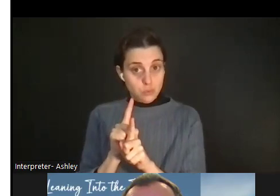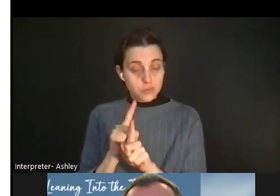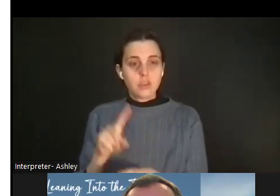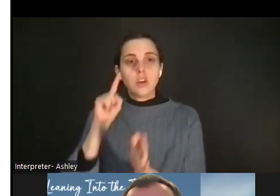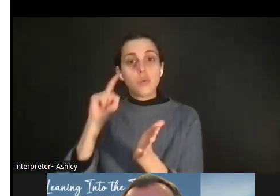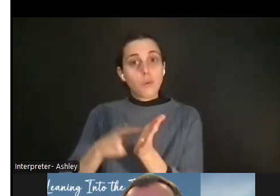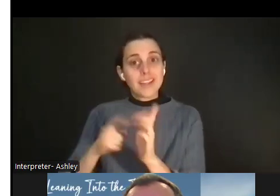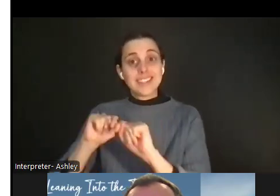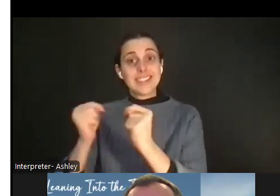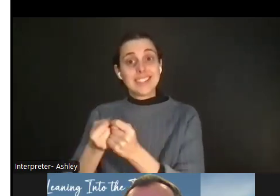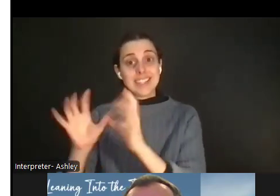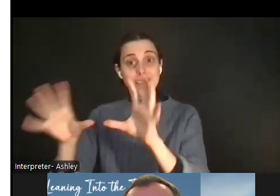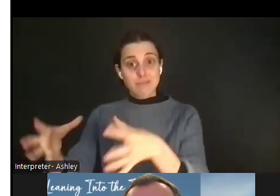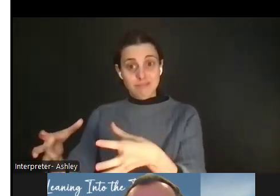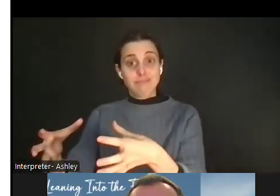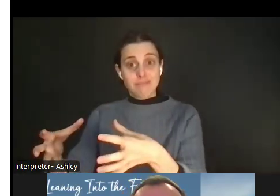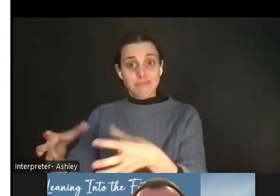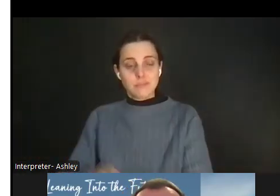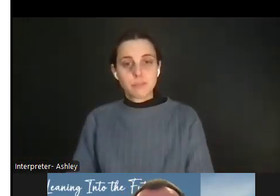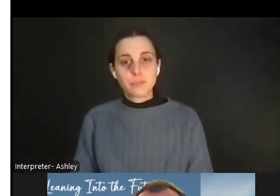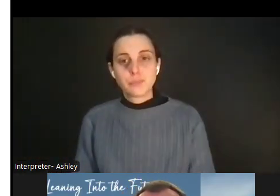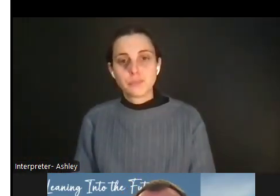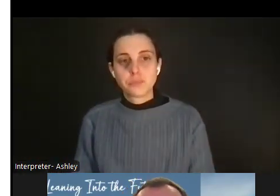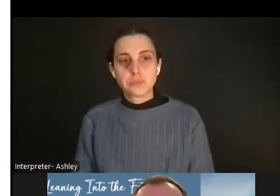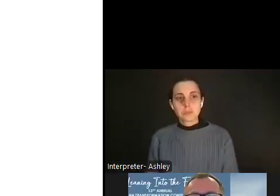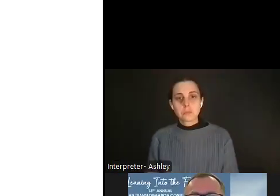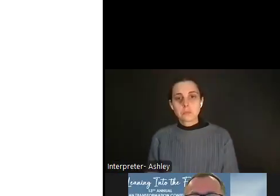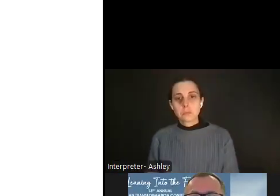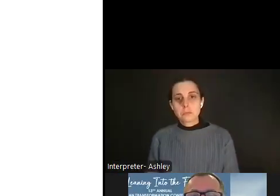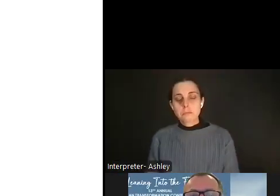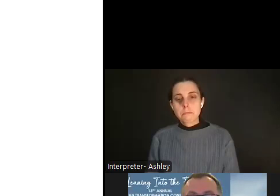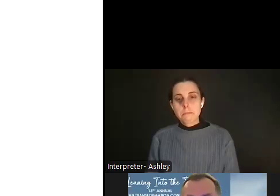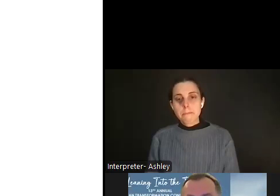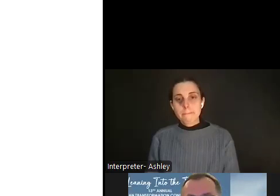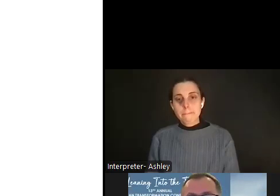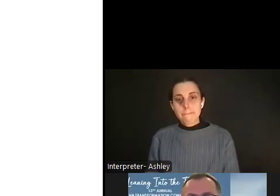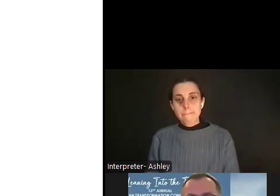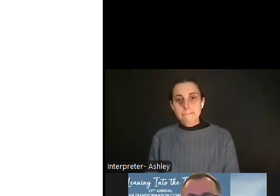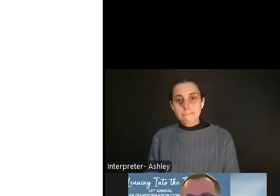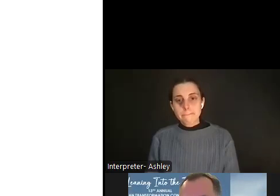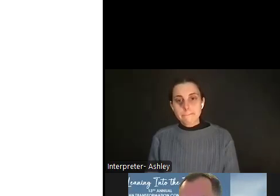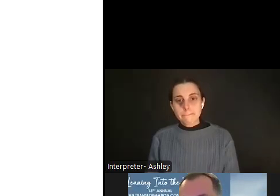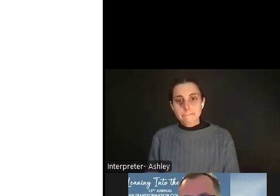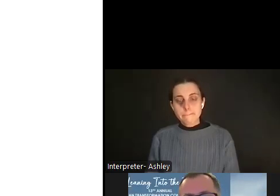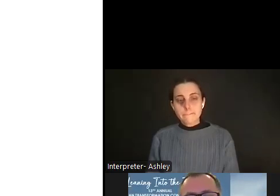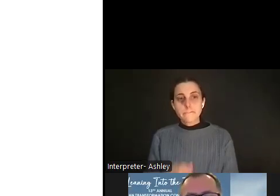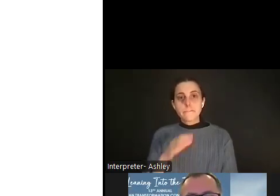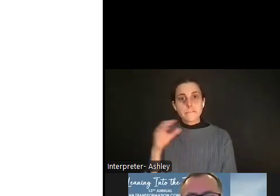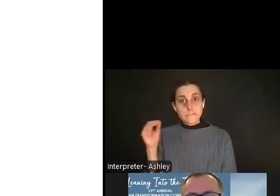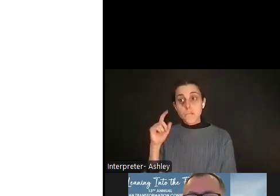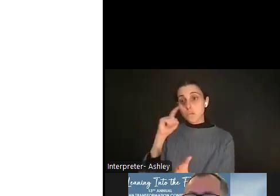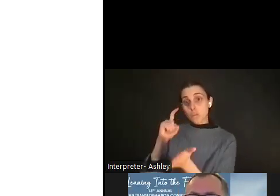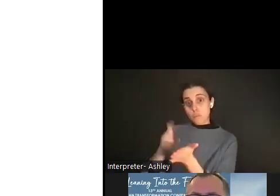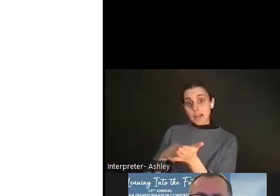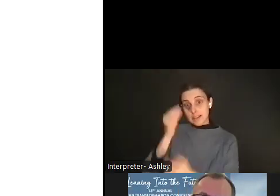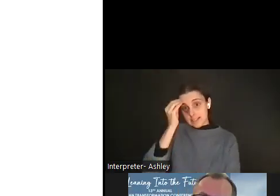and in front and not only directly to them, but expose, right, show that recognition